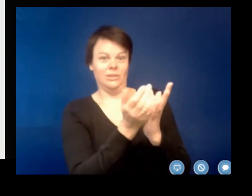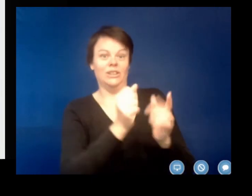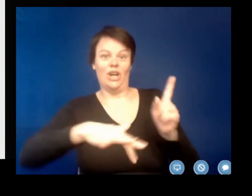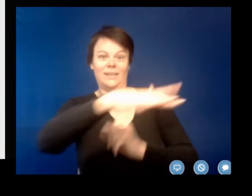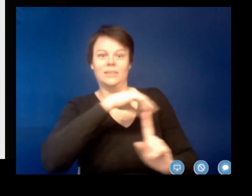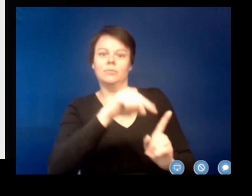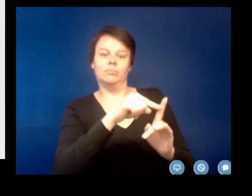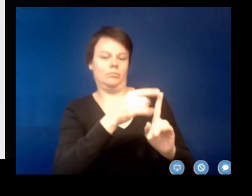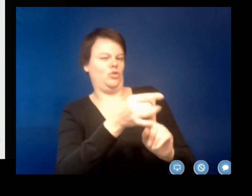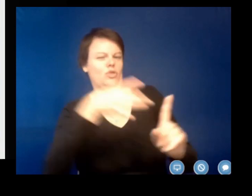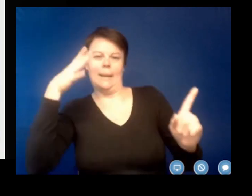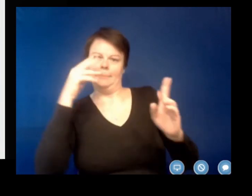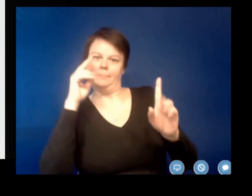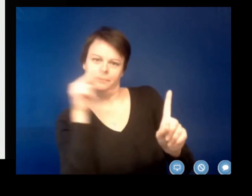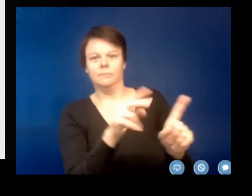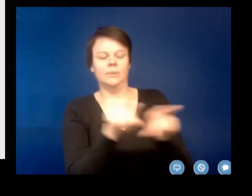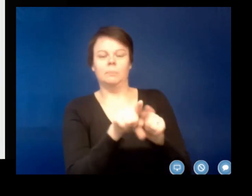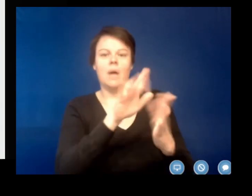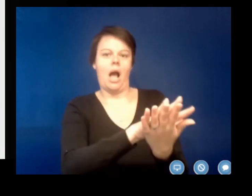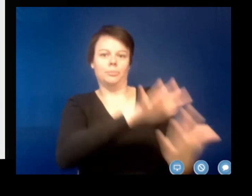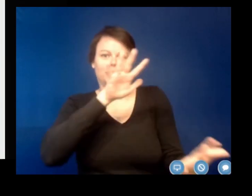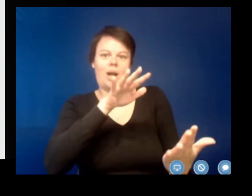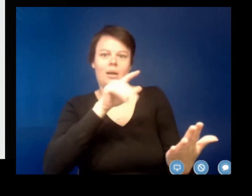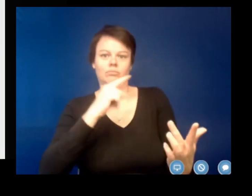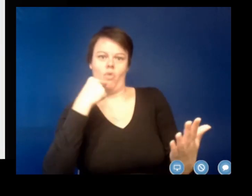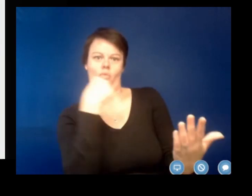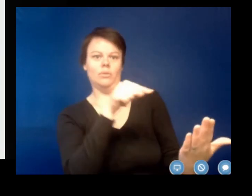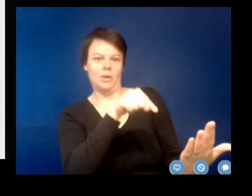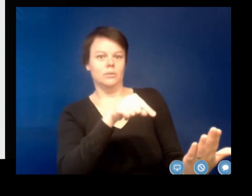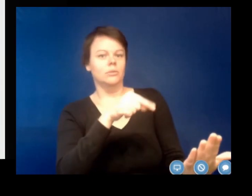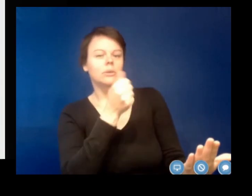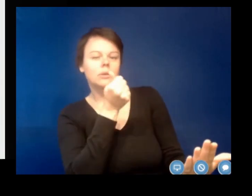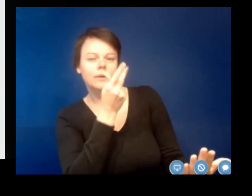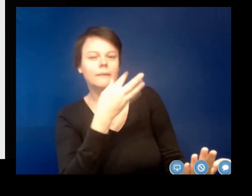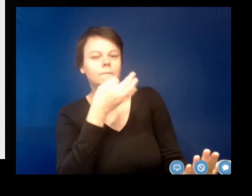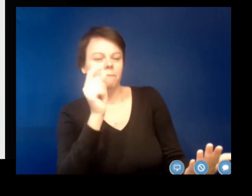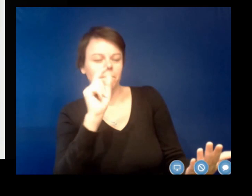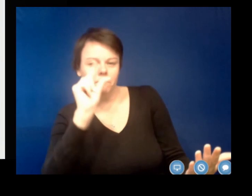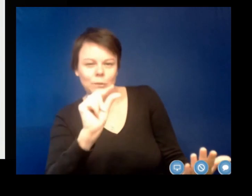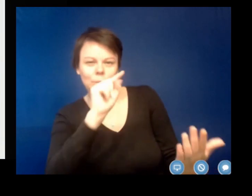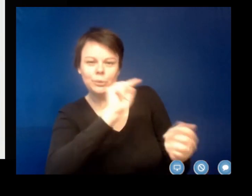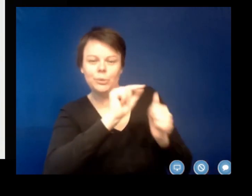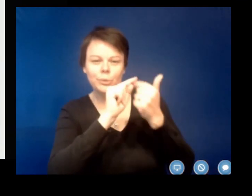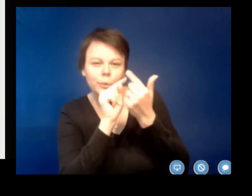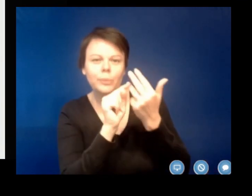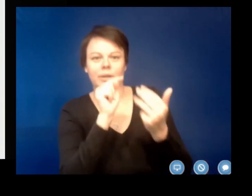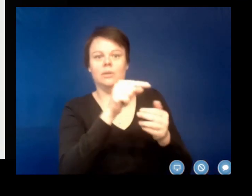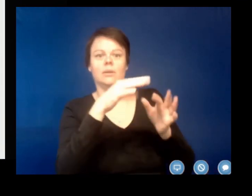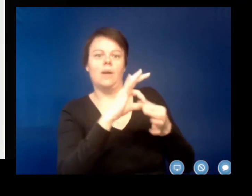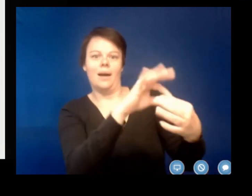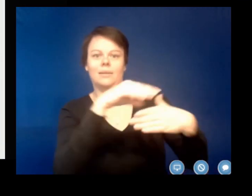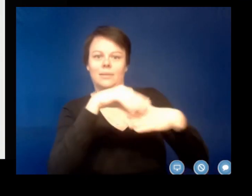and institutions, with high complexity, with multilateral actors in problem